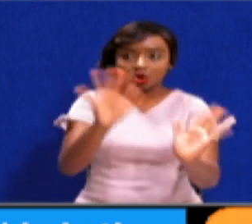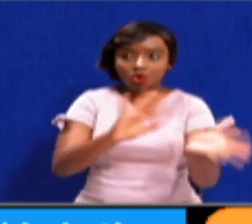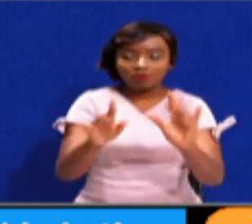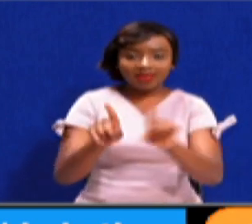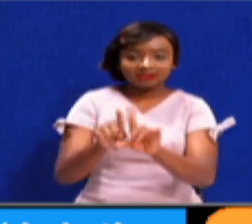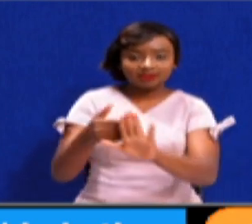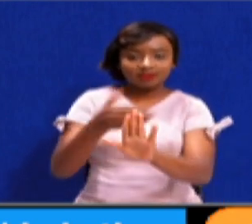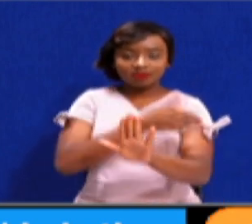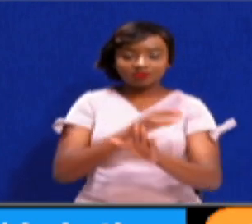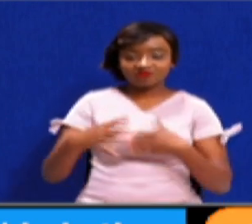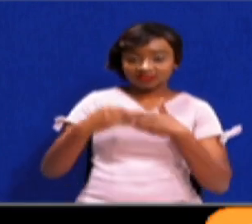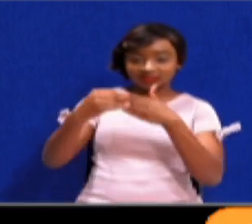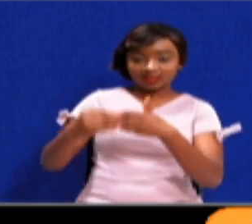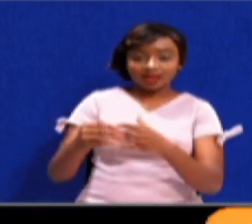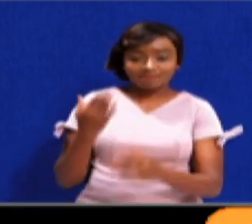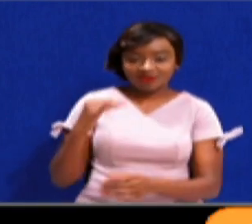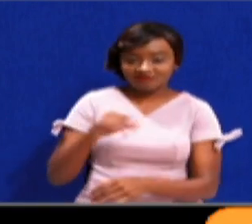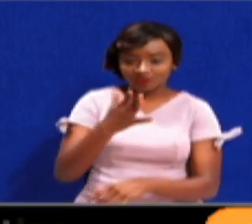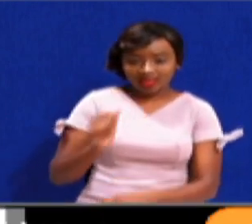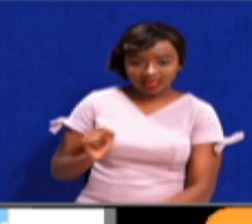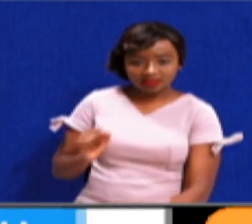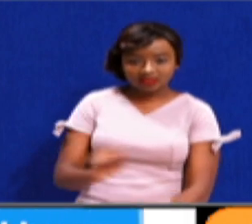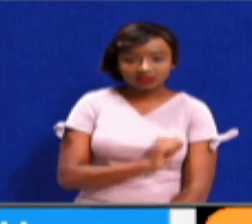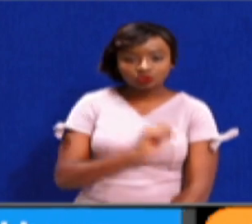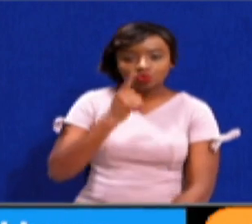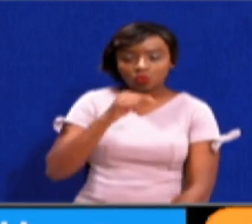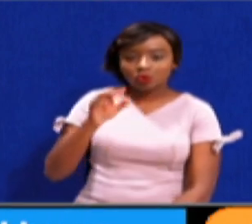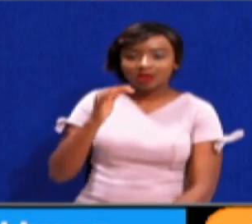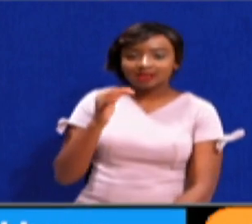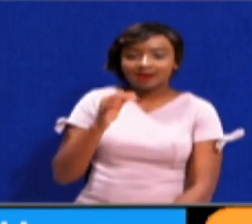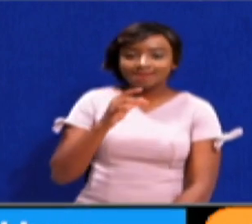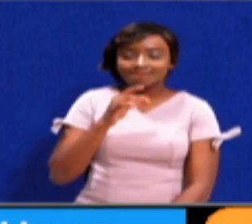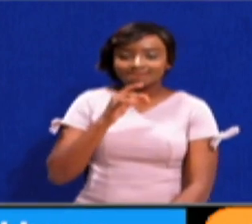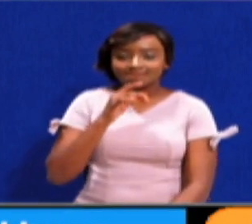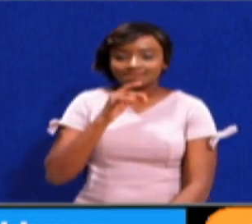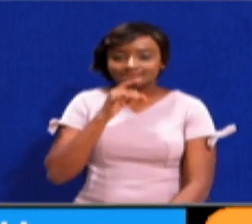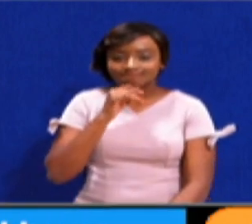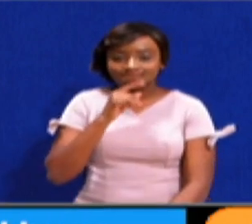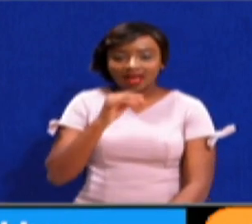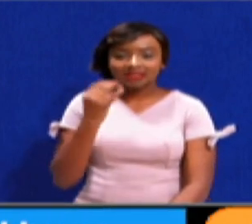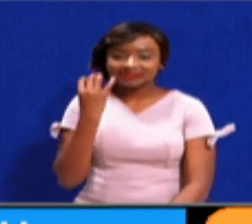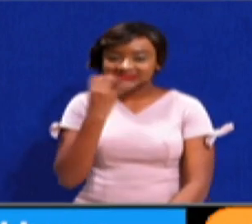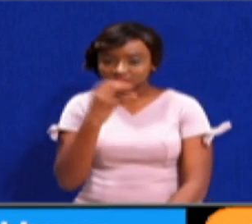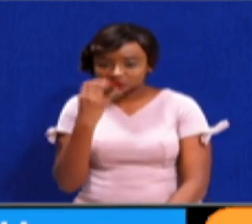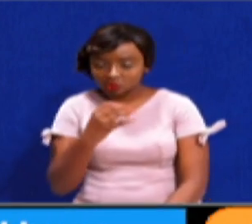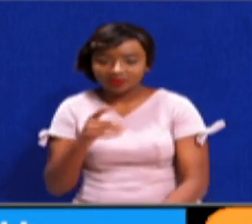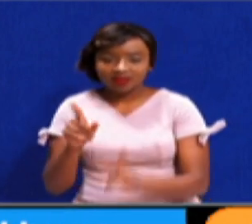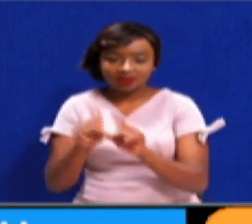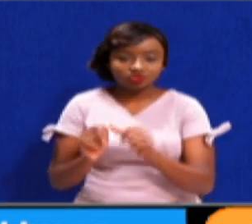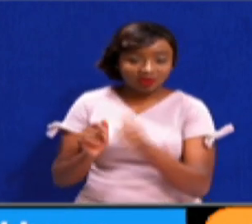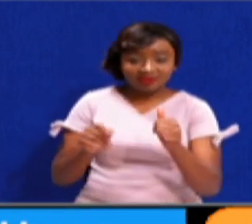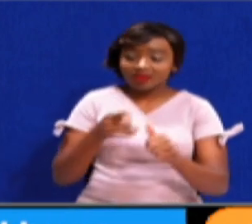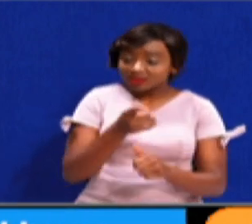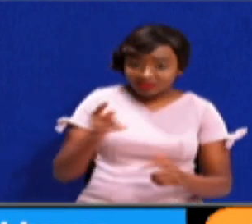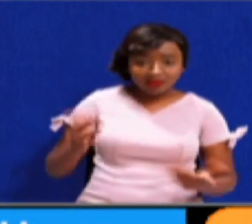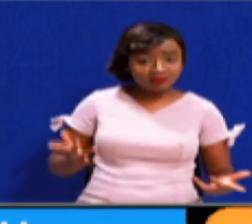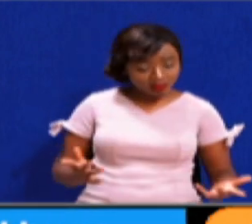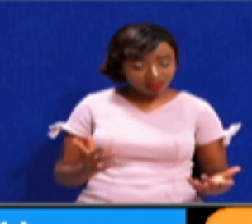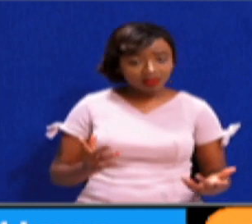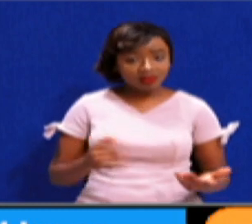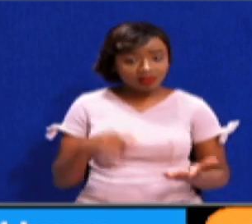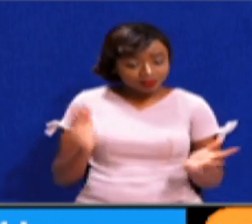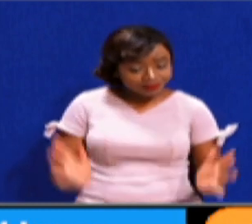previous leadership in the House, in the Senate, of Murkomen and others, I think they were able to get the conversation going